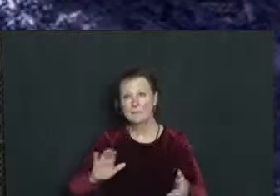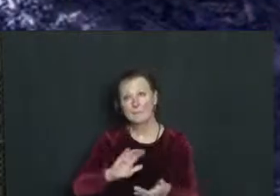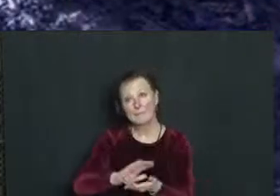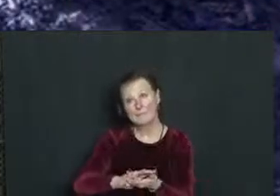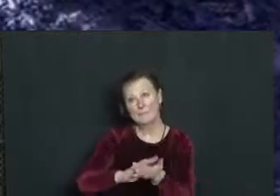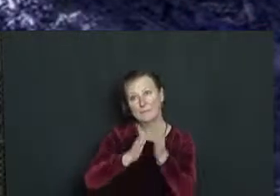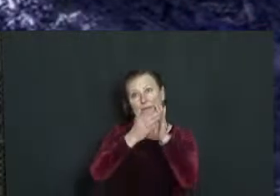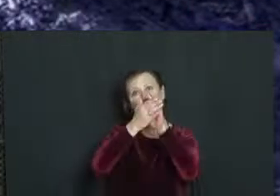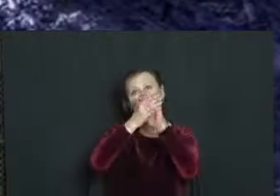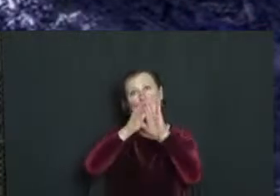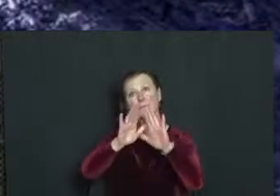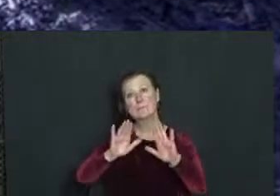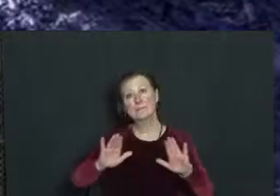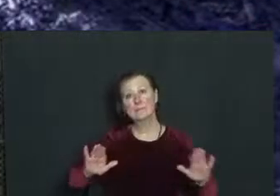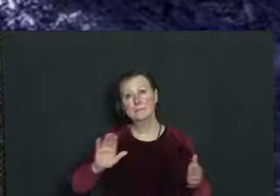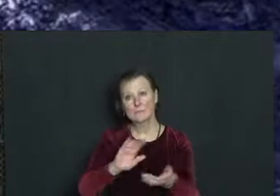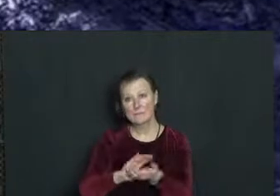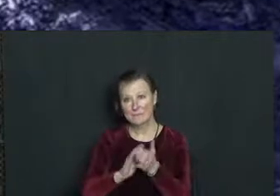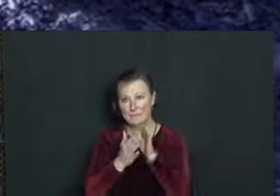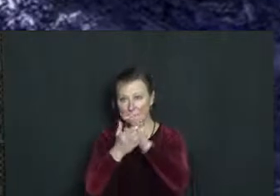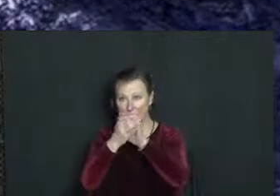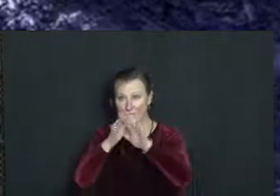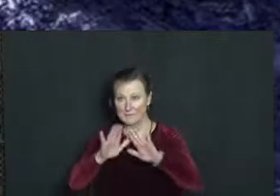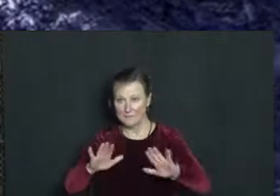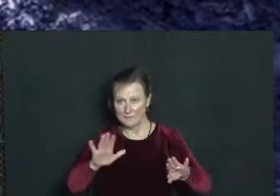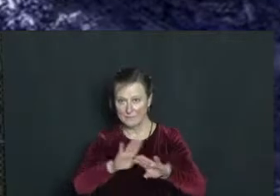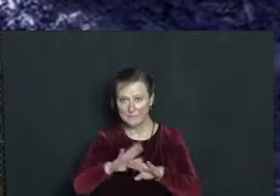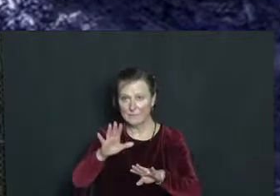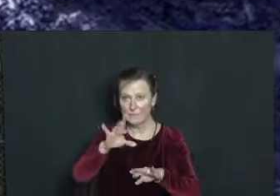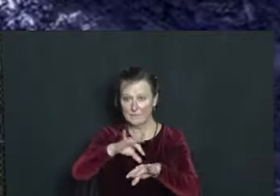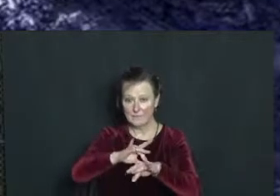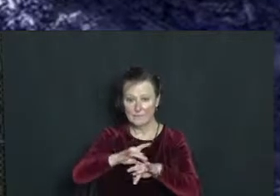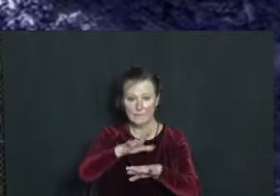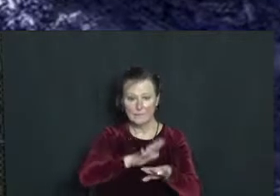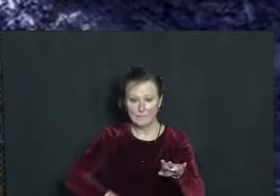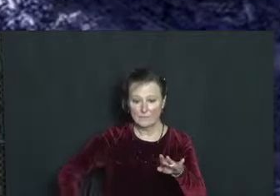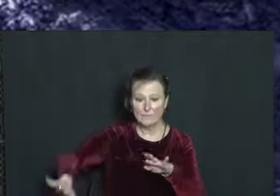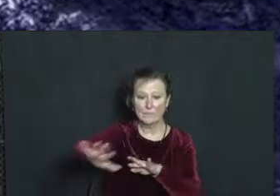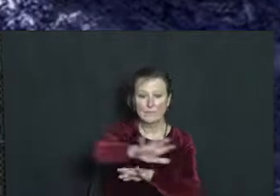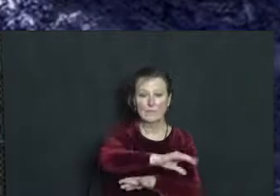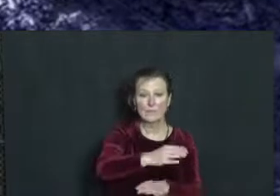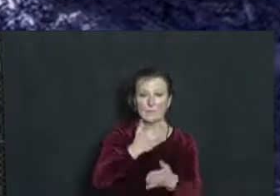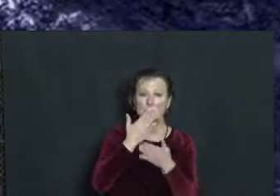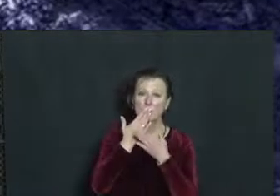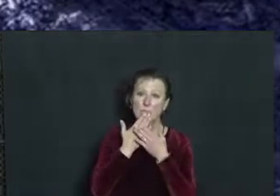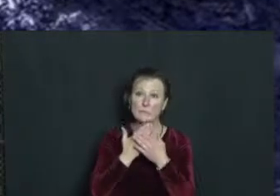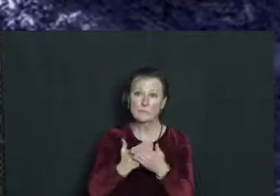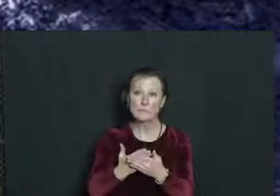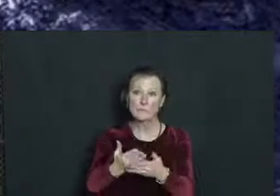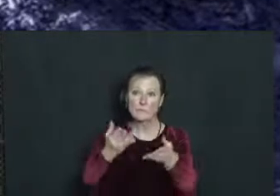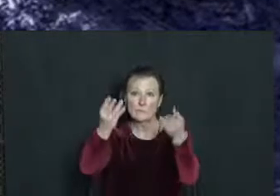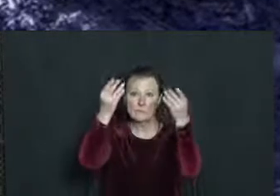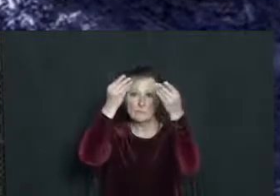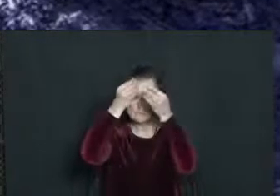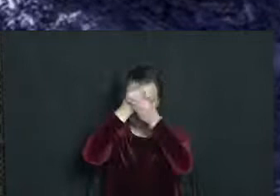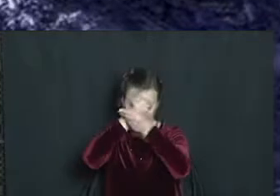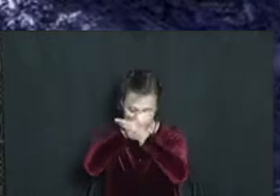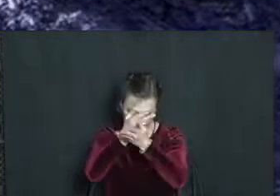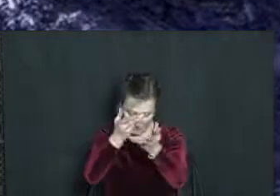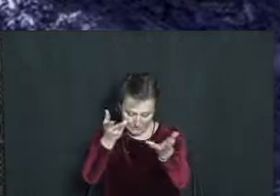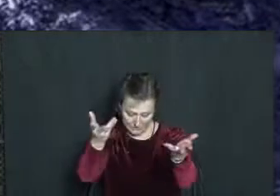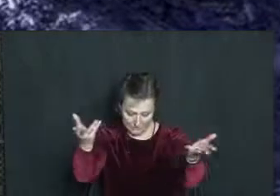Peace, peace, peace on earth and